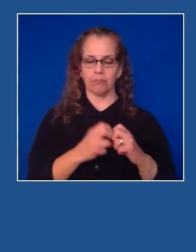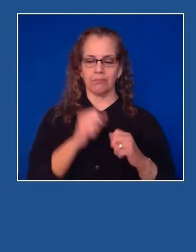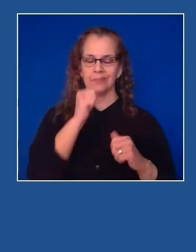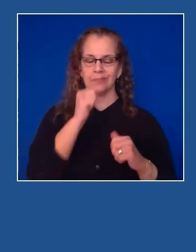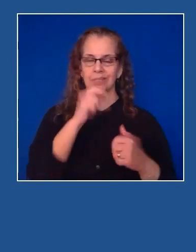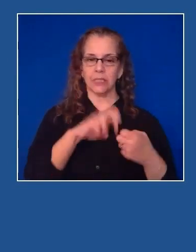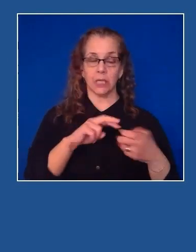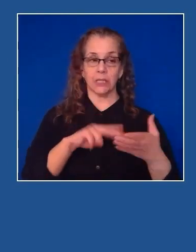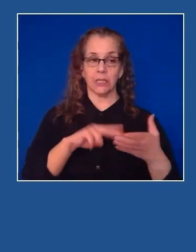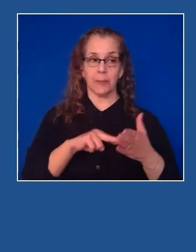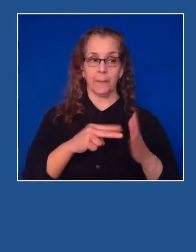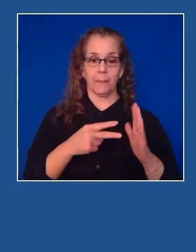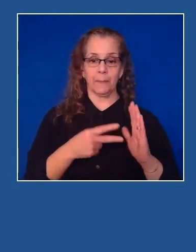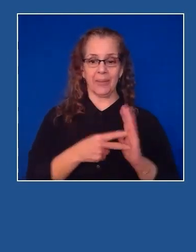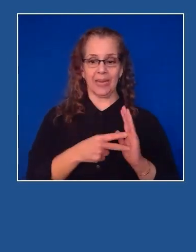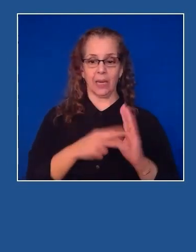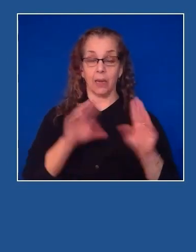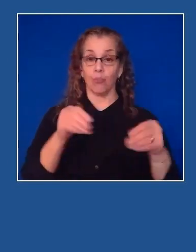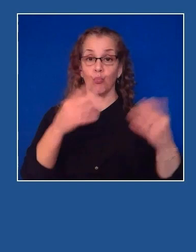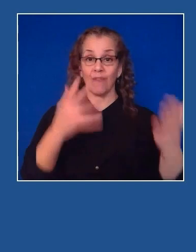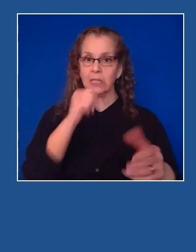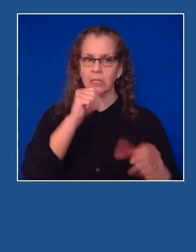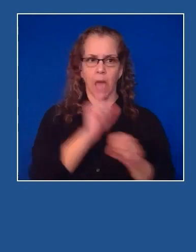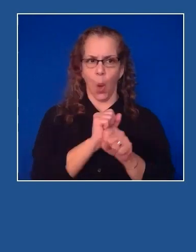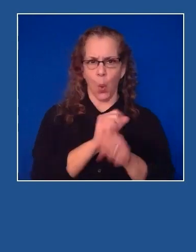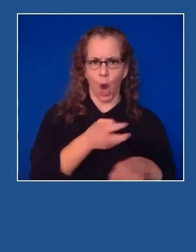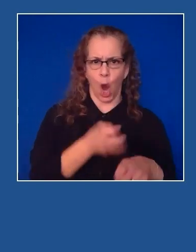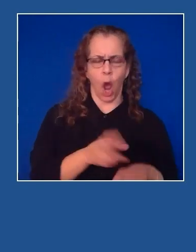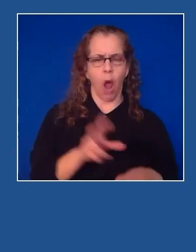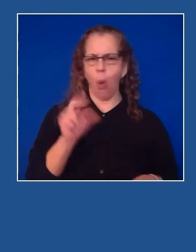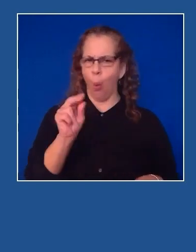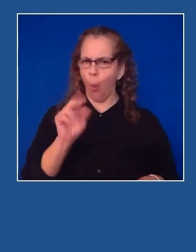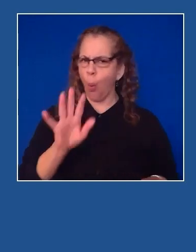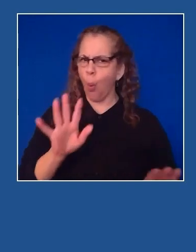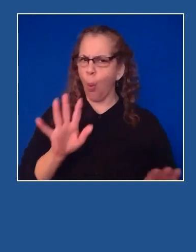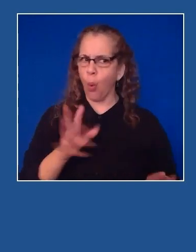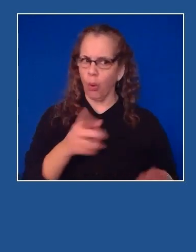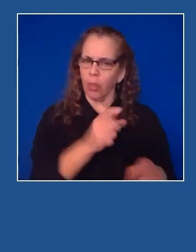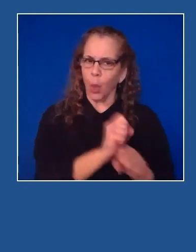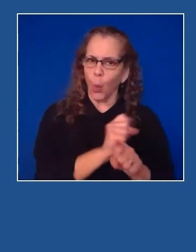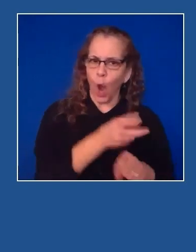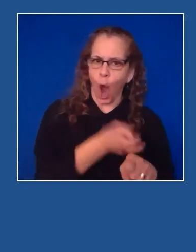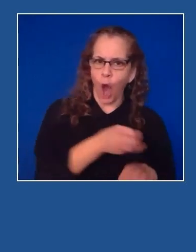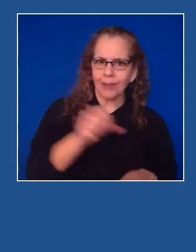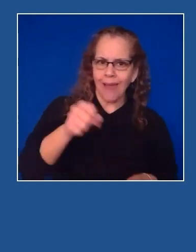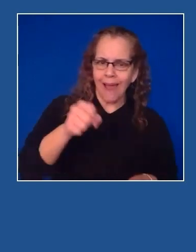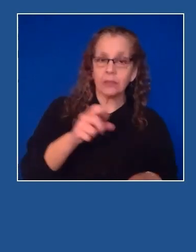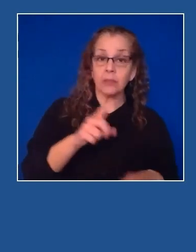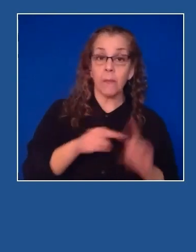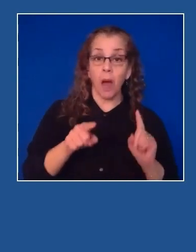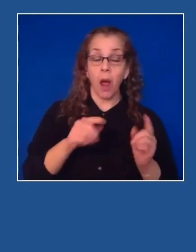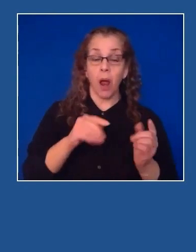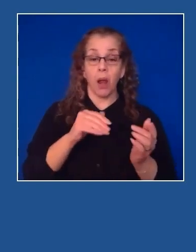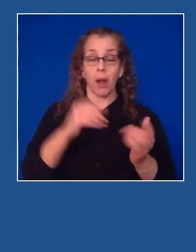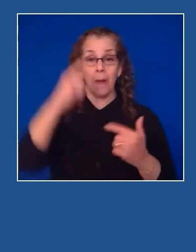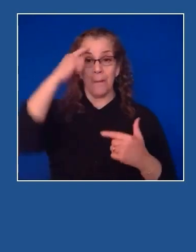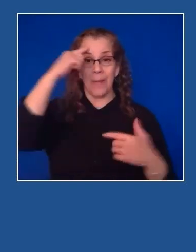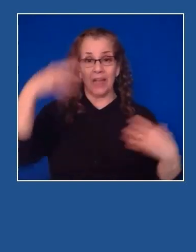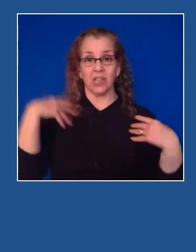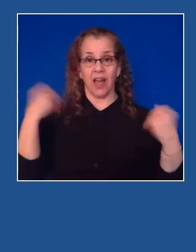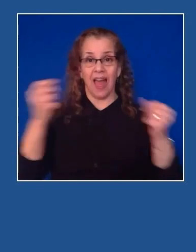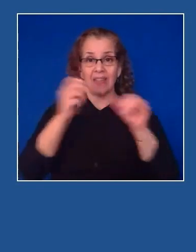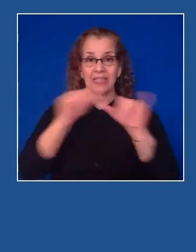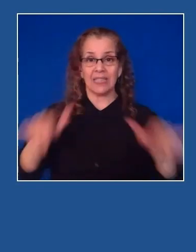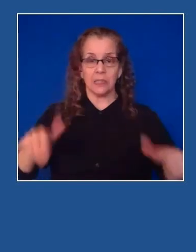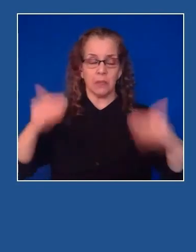hard. Providers are working very hard. They're very dedicated, but our mental health systems are overwhelmed.